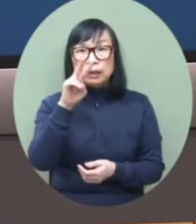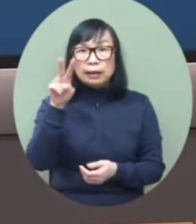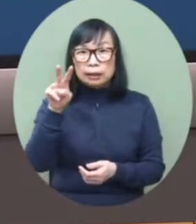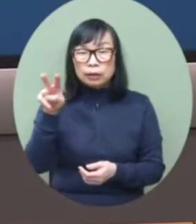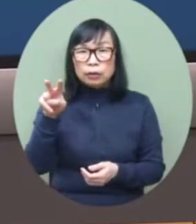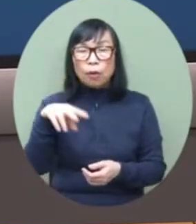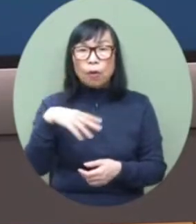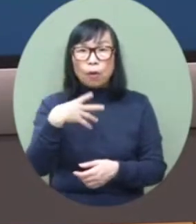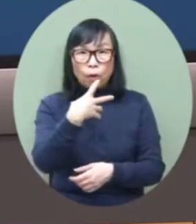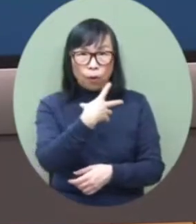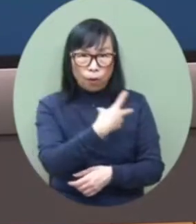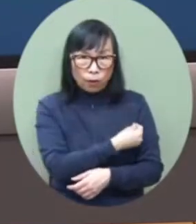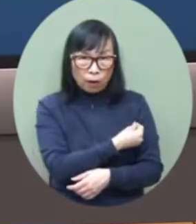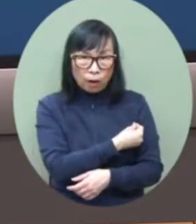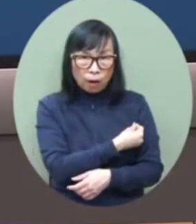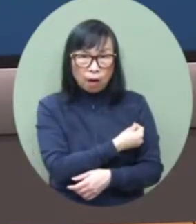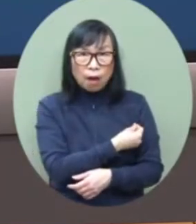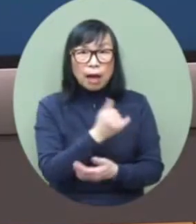we see